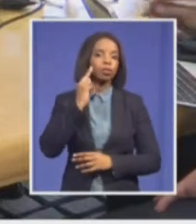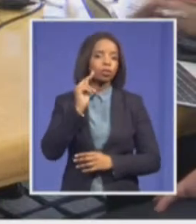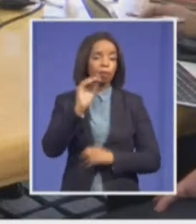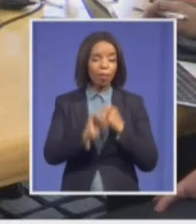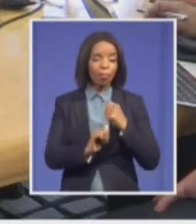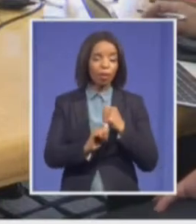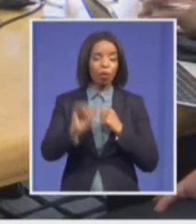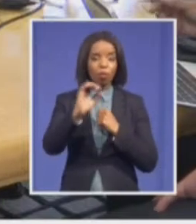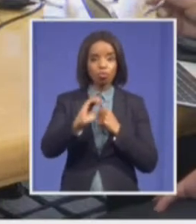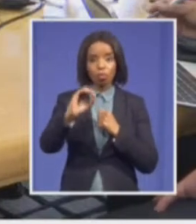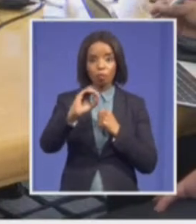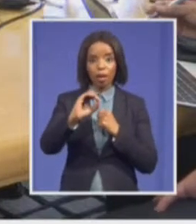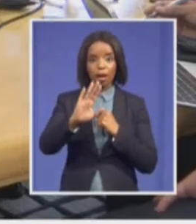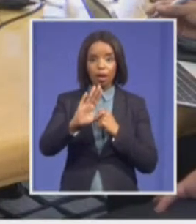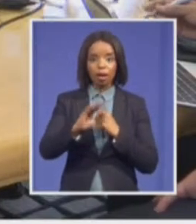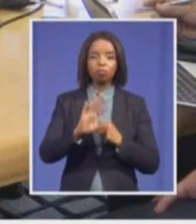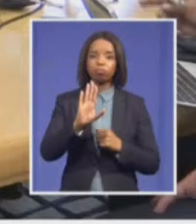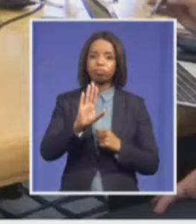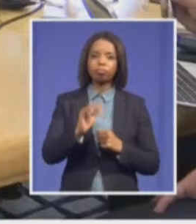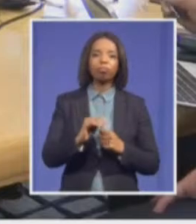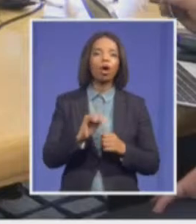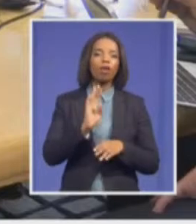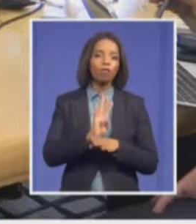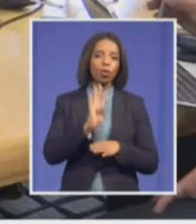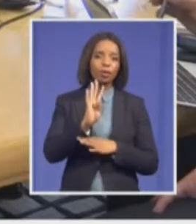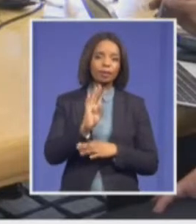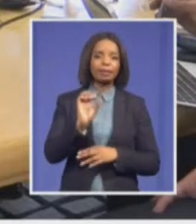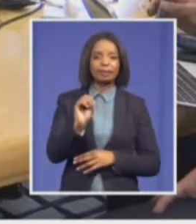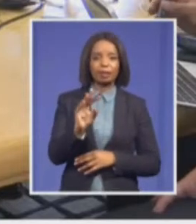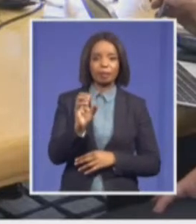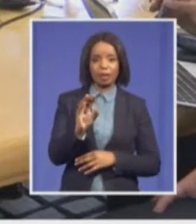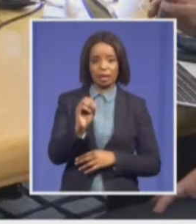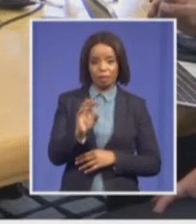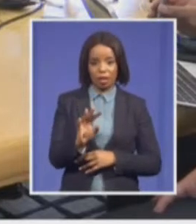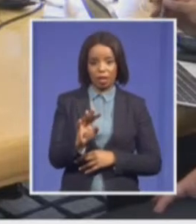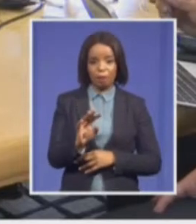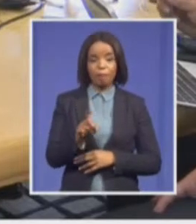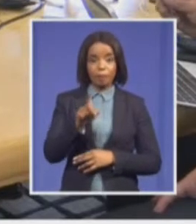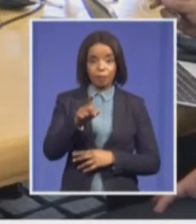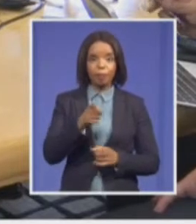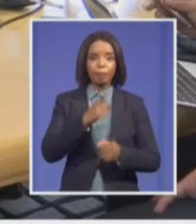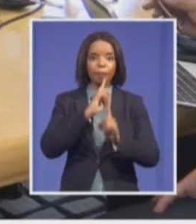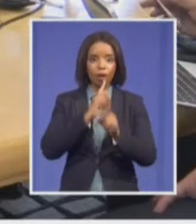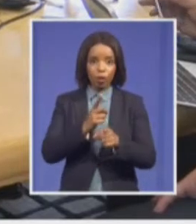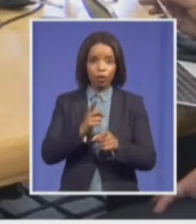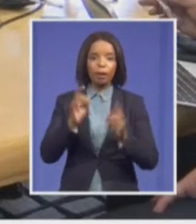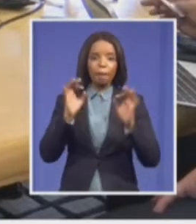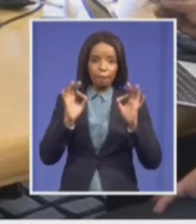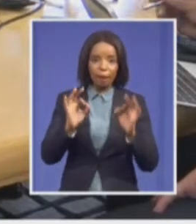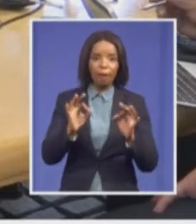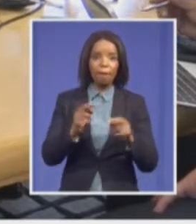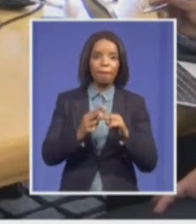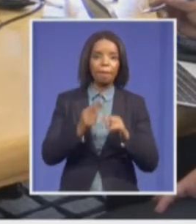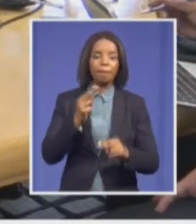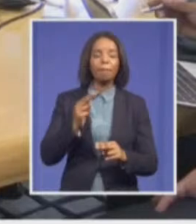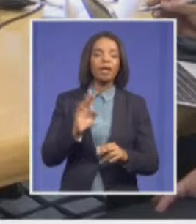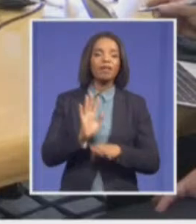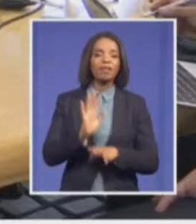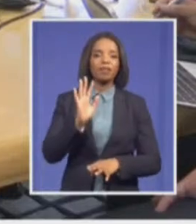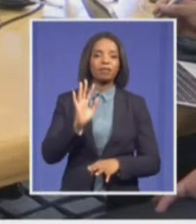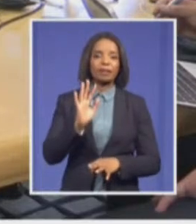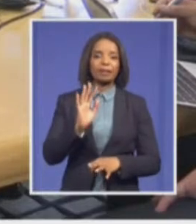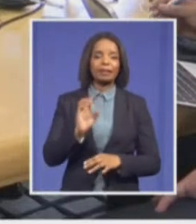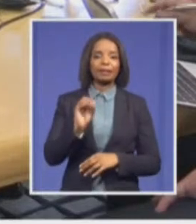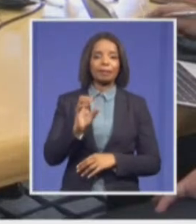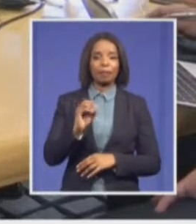of September, although the order is then refined on the 15th of September. Yes. And the order effectively